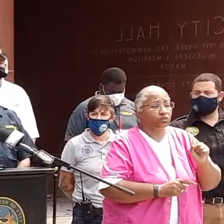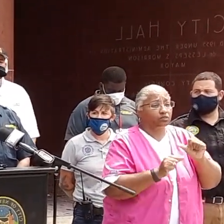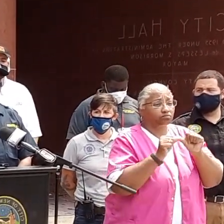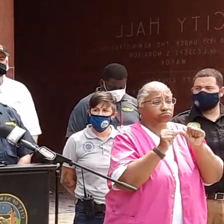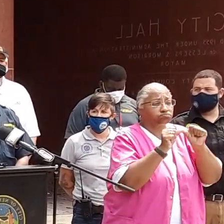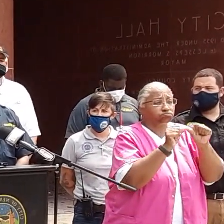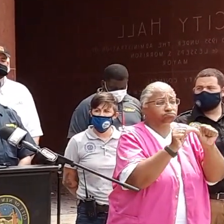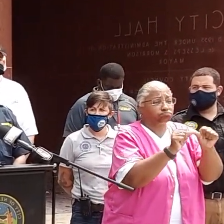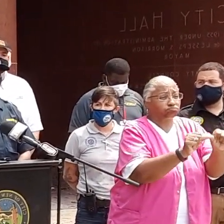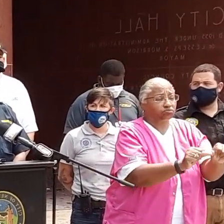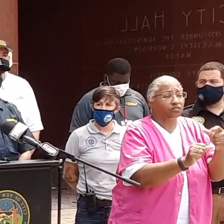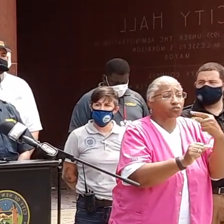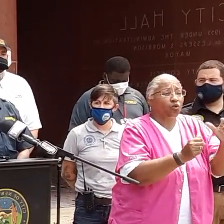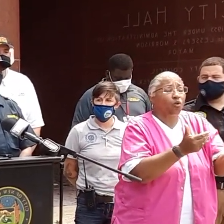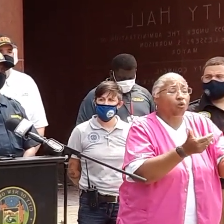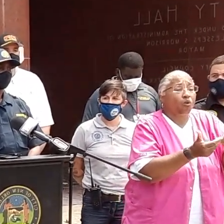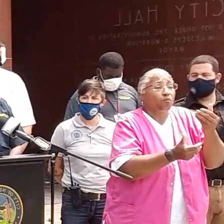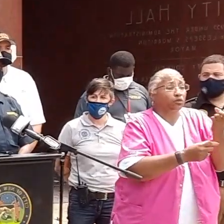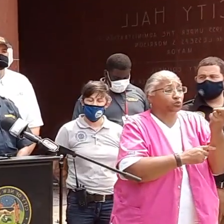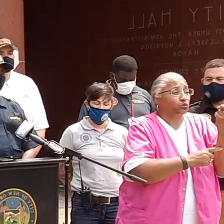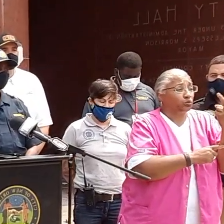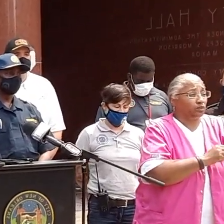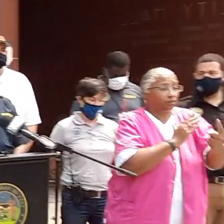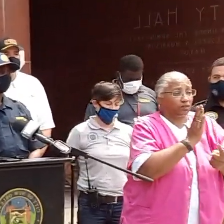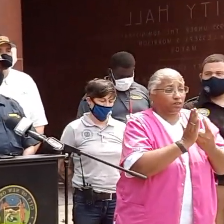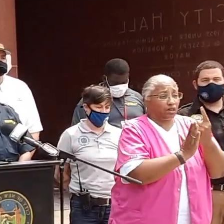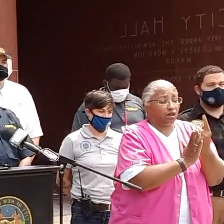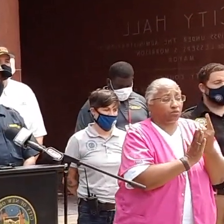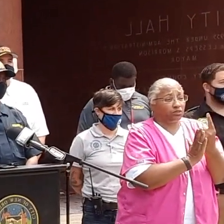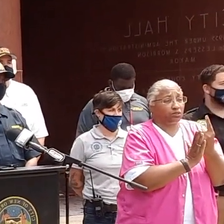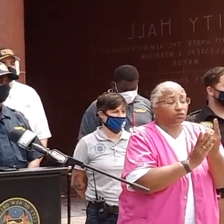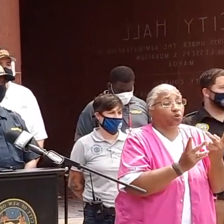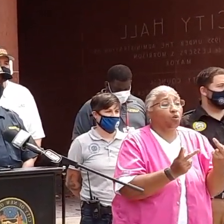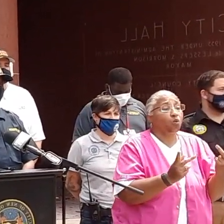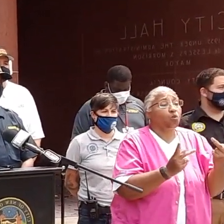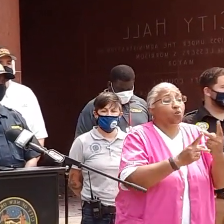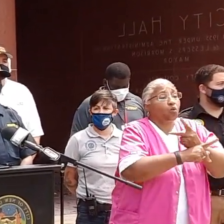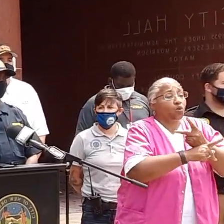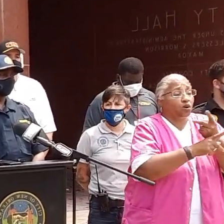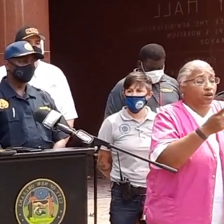nearly 12 hours. The worst case scenario